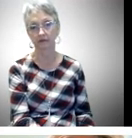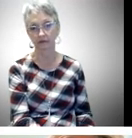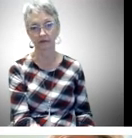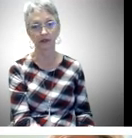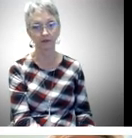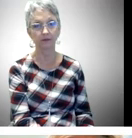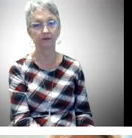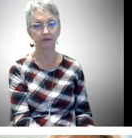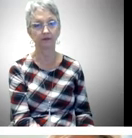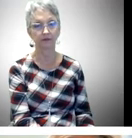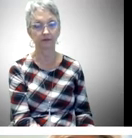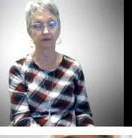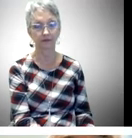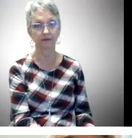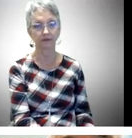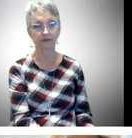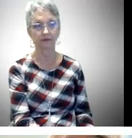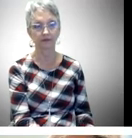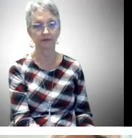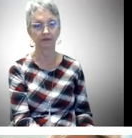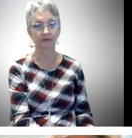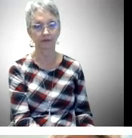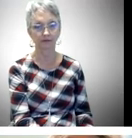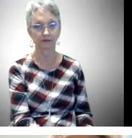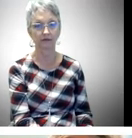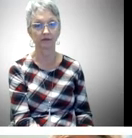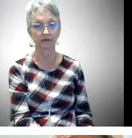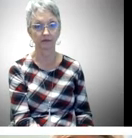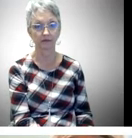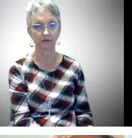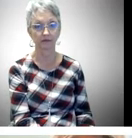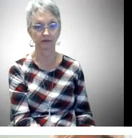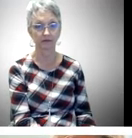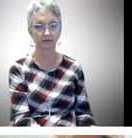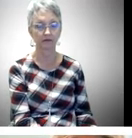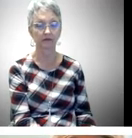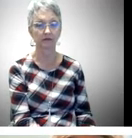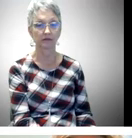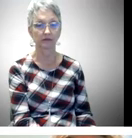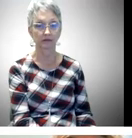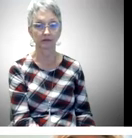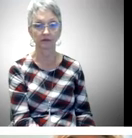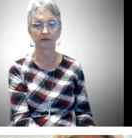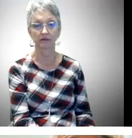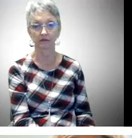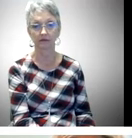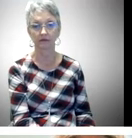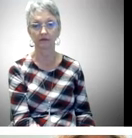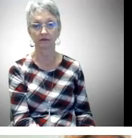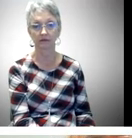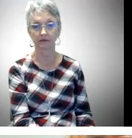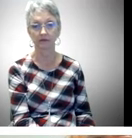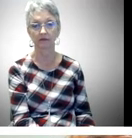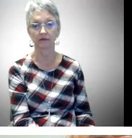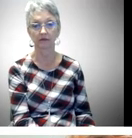the institution. And so it's hard to find somebody. And so you got to go out and find an expert that would write an affidavit